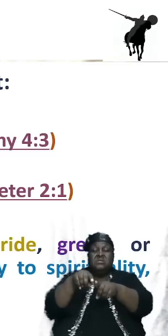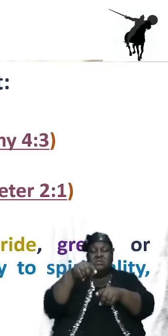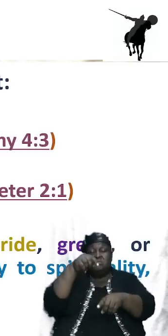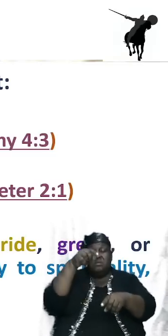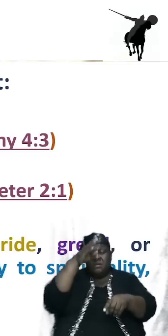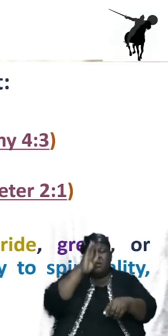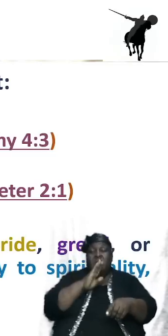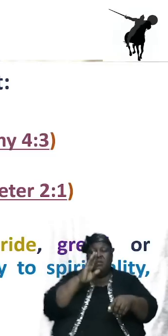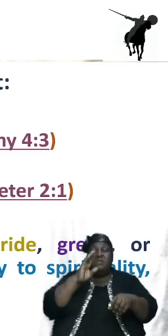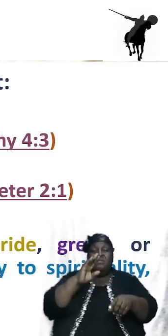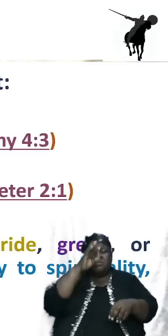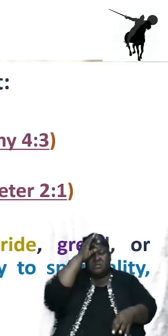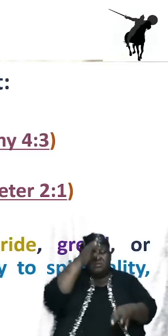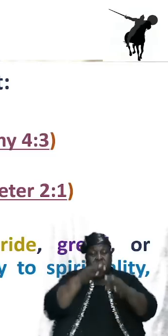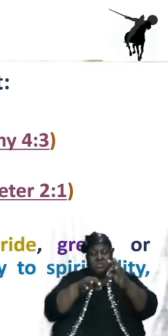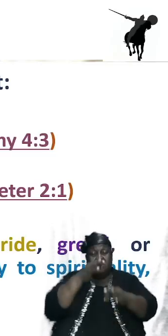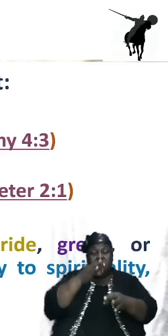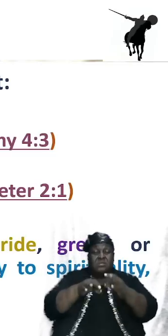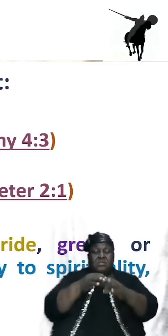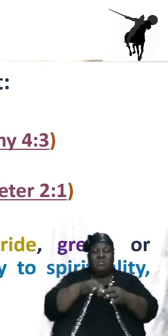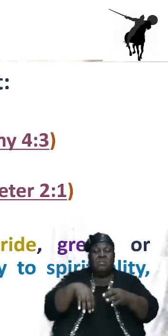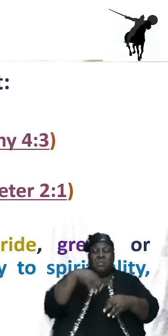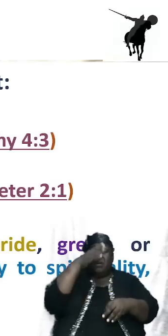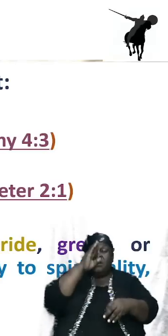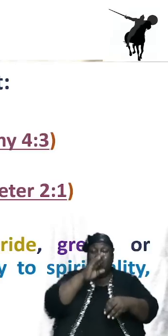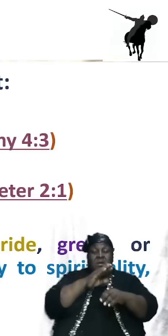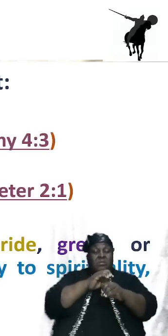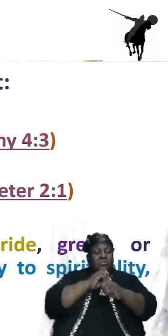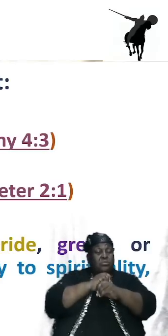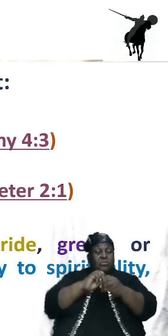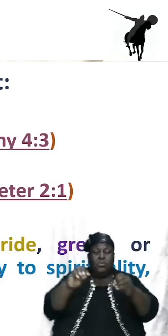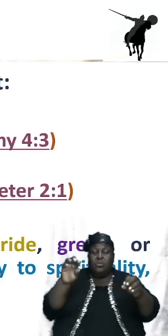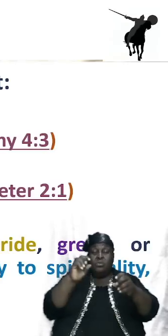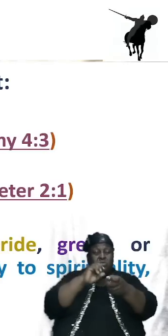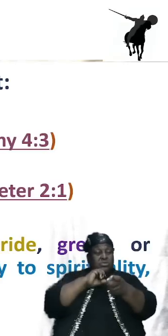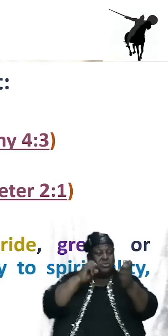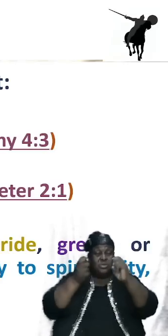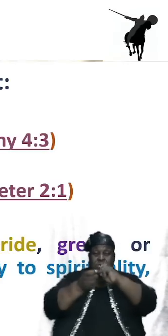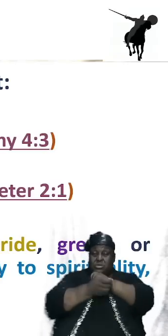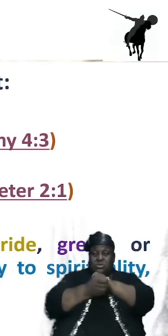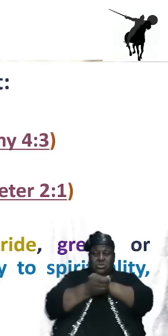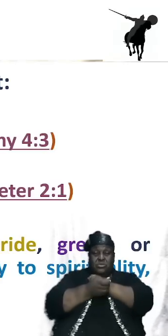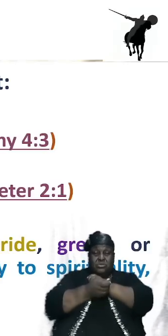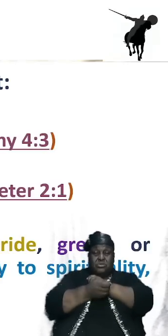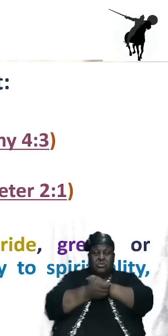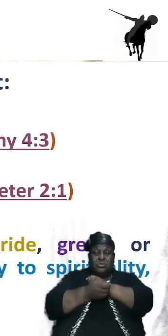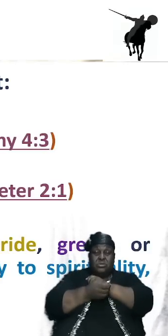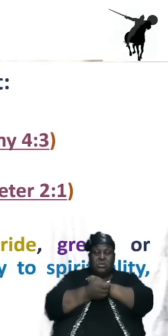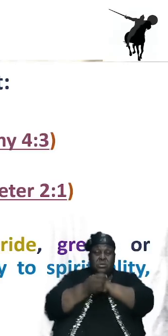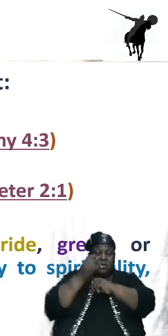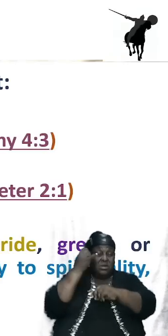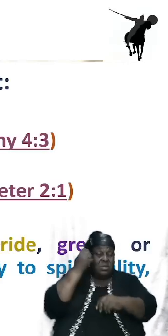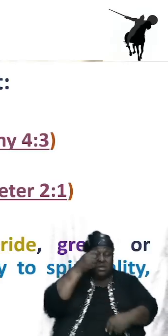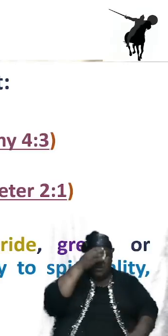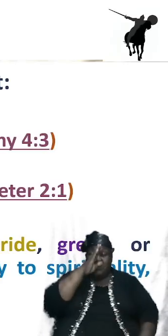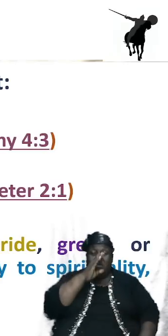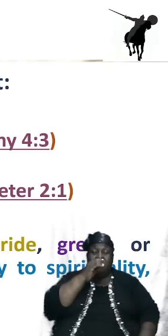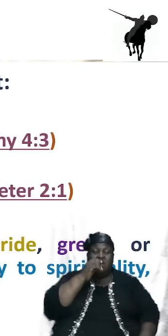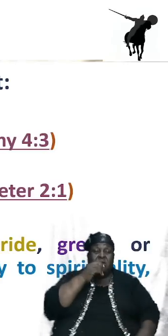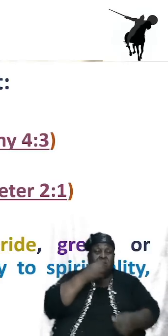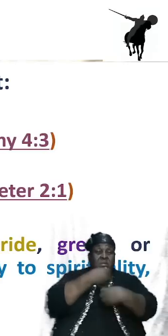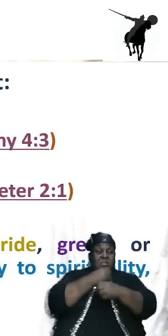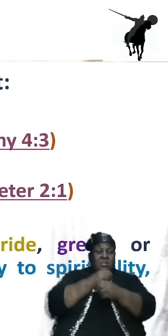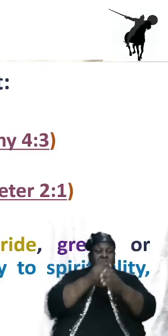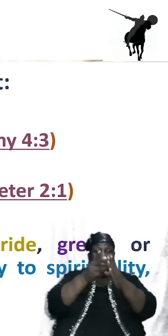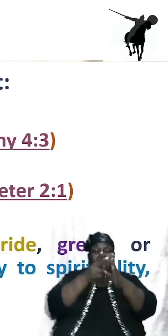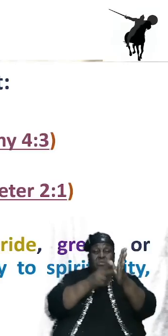if you can remember, God does not change anything. Get an example. If God sets a principle, it does not